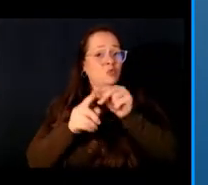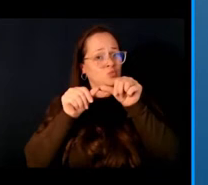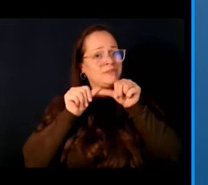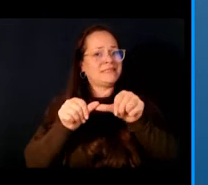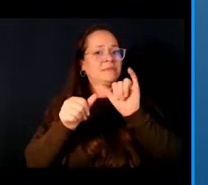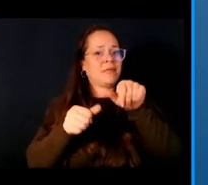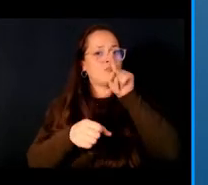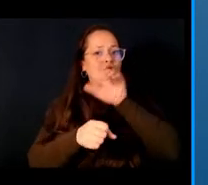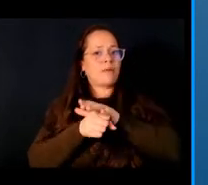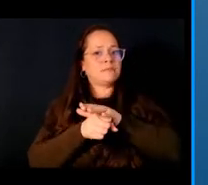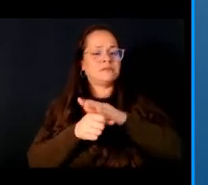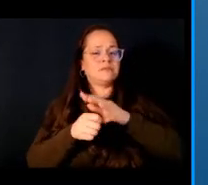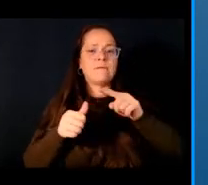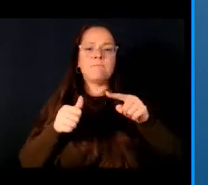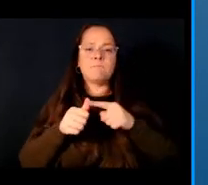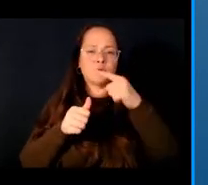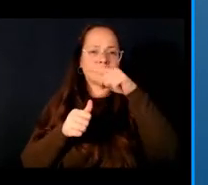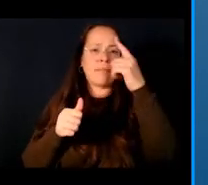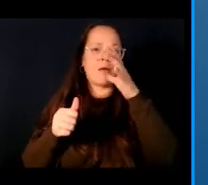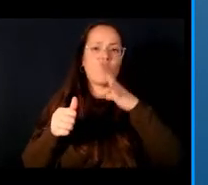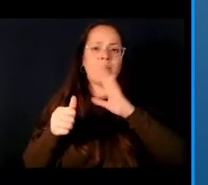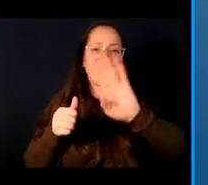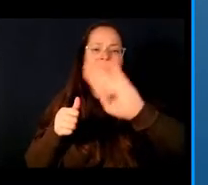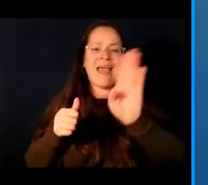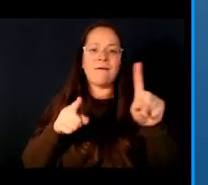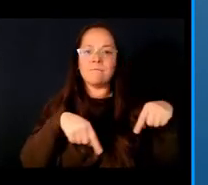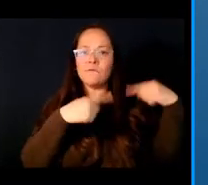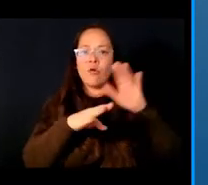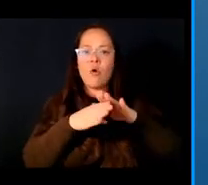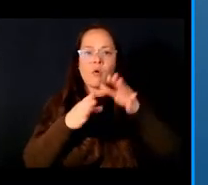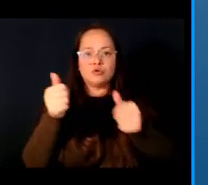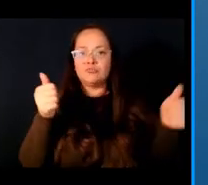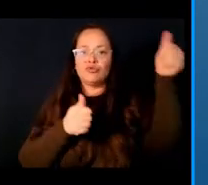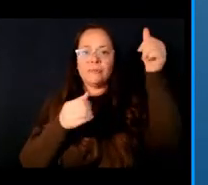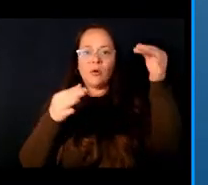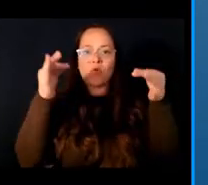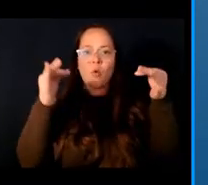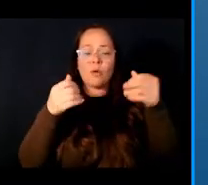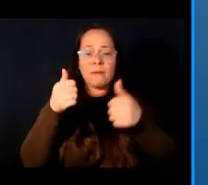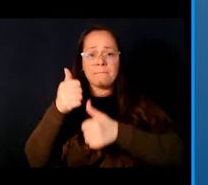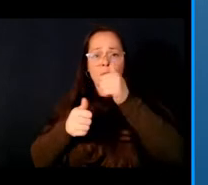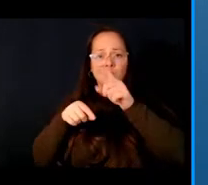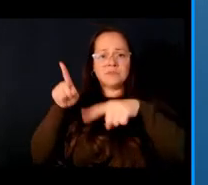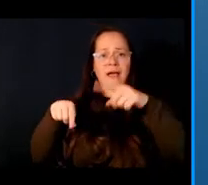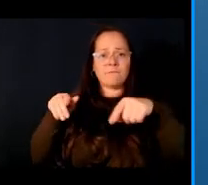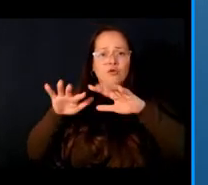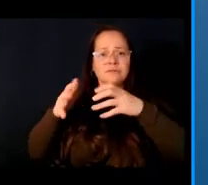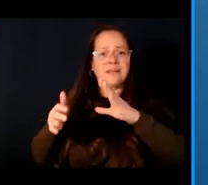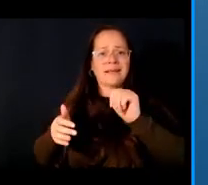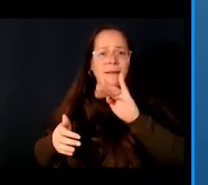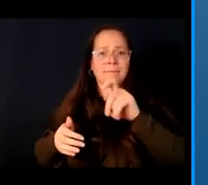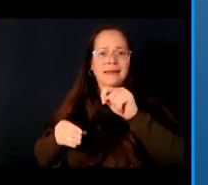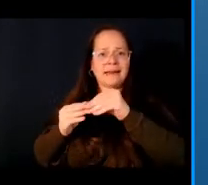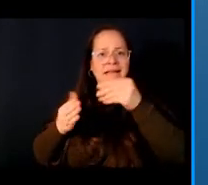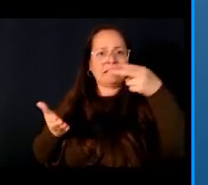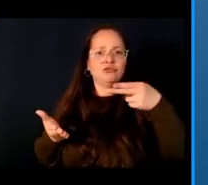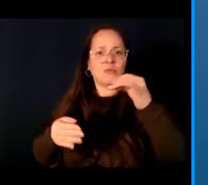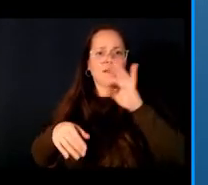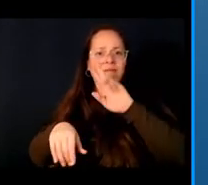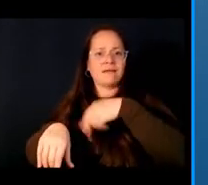first black woman ever on the Supreme Court most diverse cabinet in the history of this nation